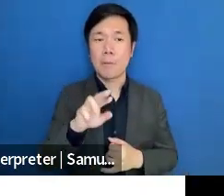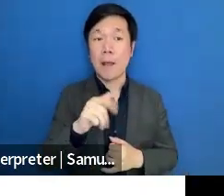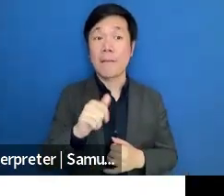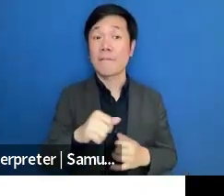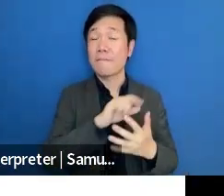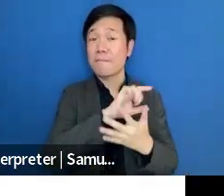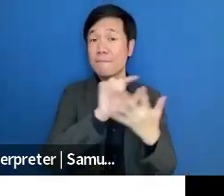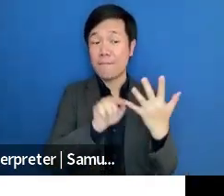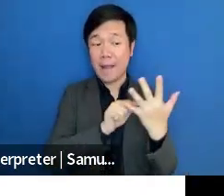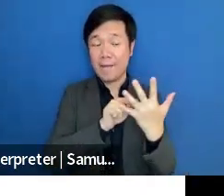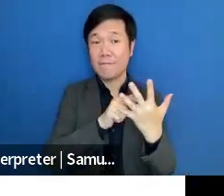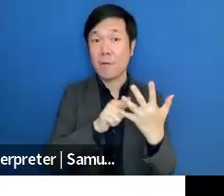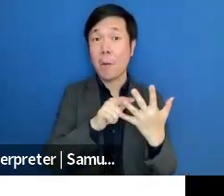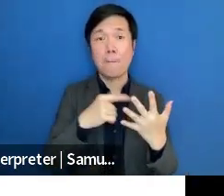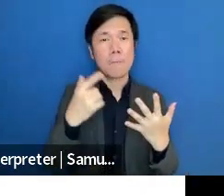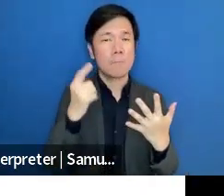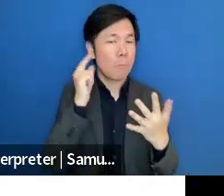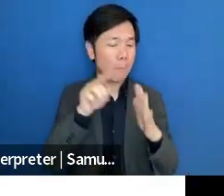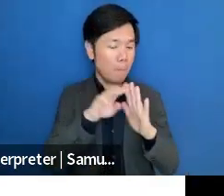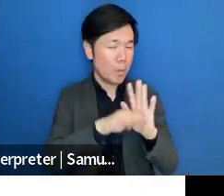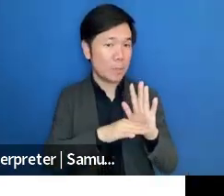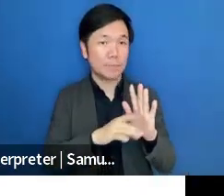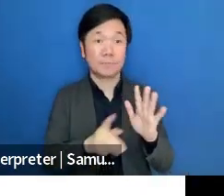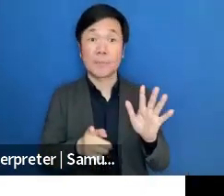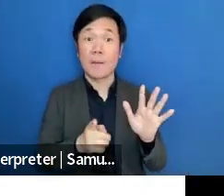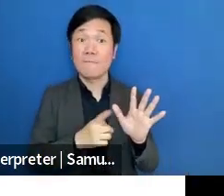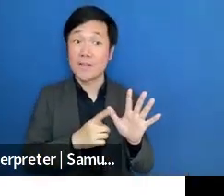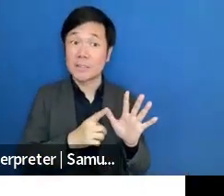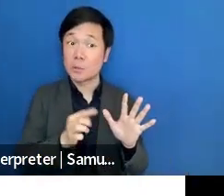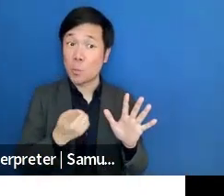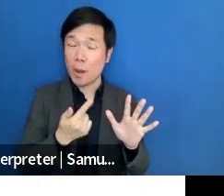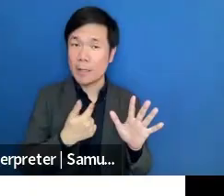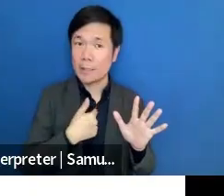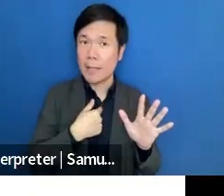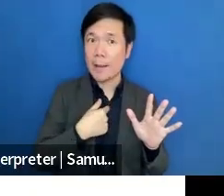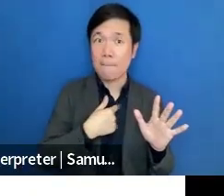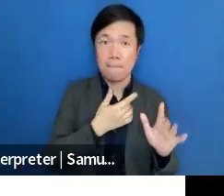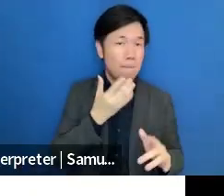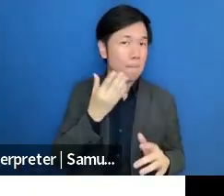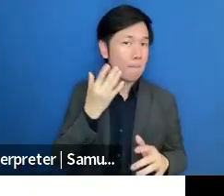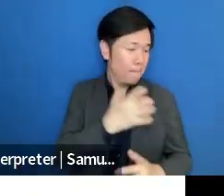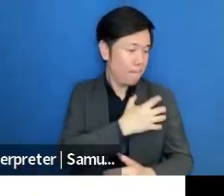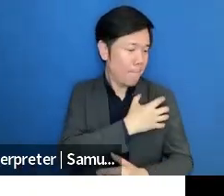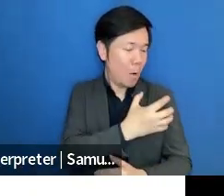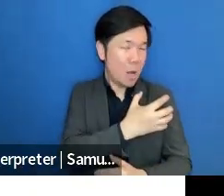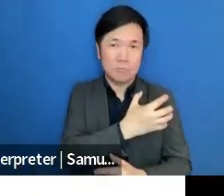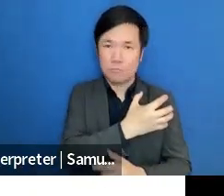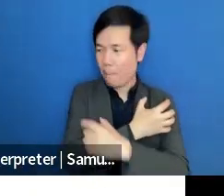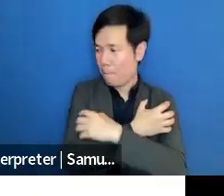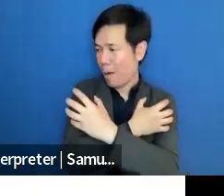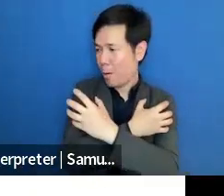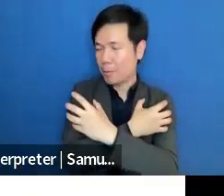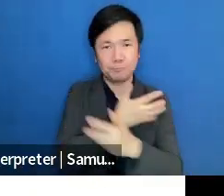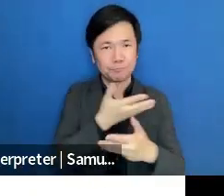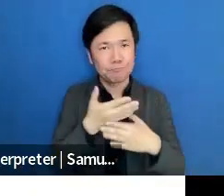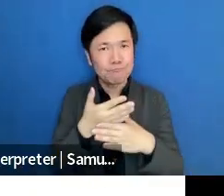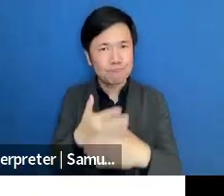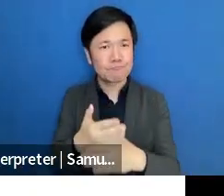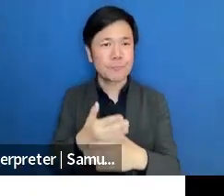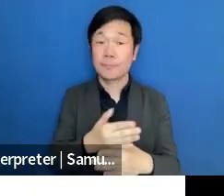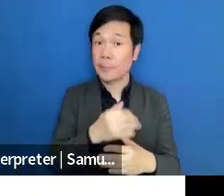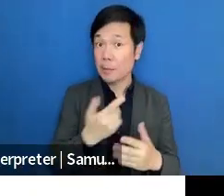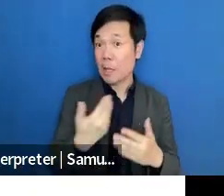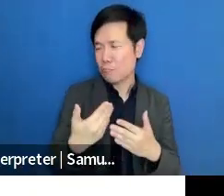principles. Power sharing means creating processes where diverse voices, particularly those groups historically